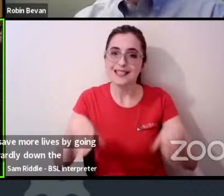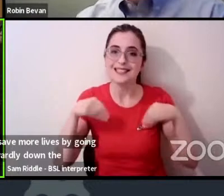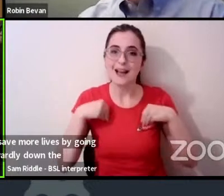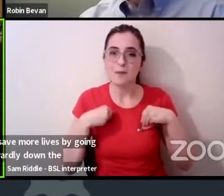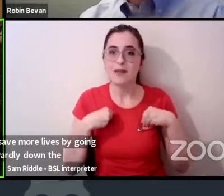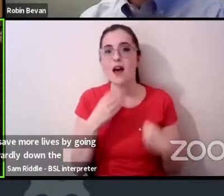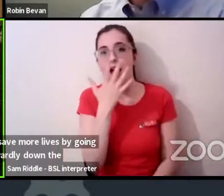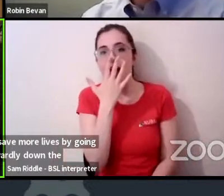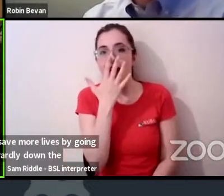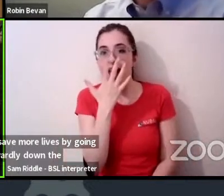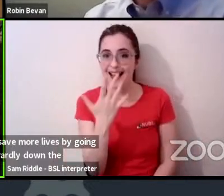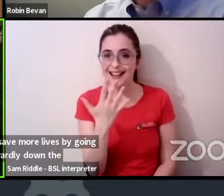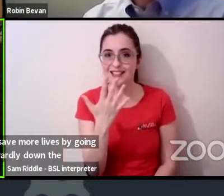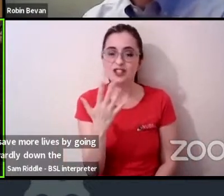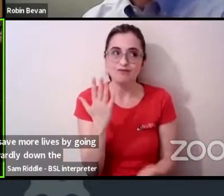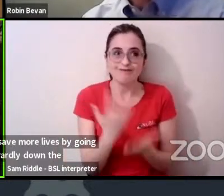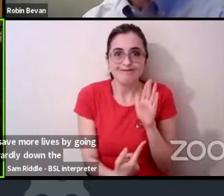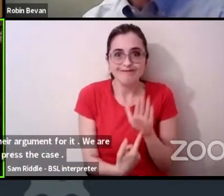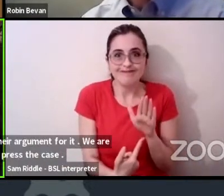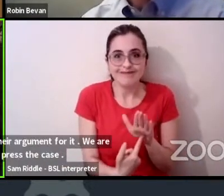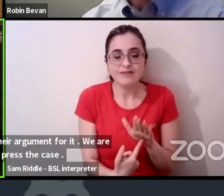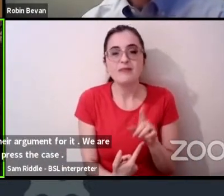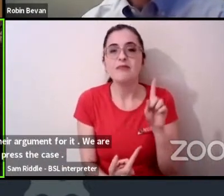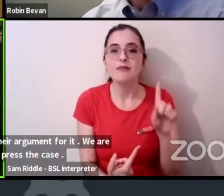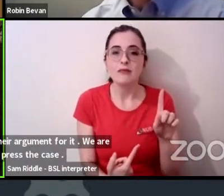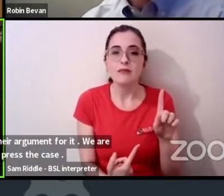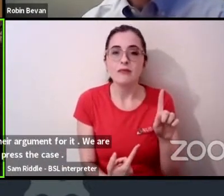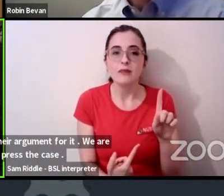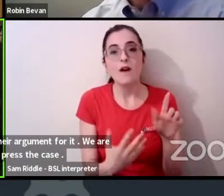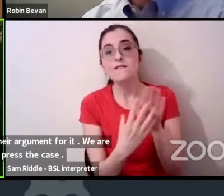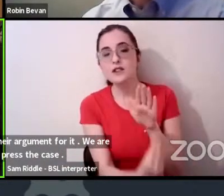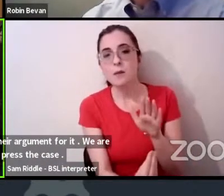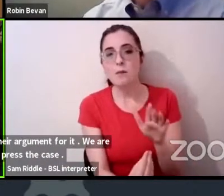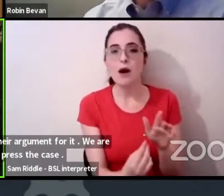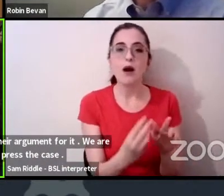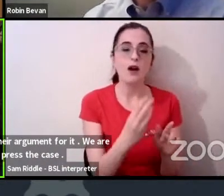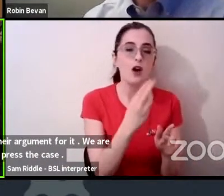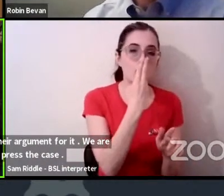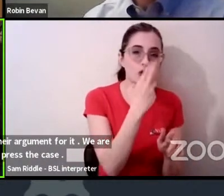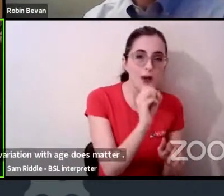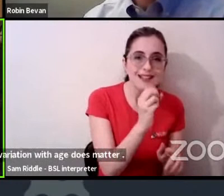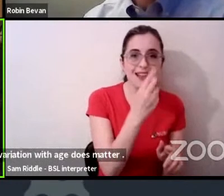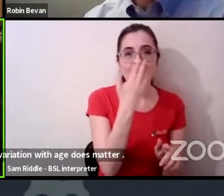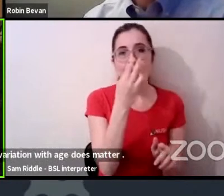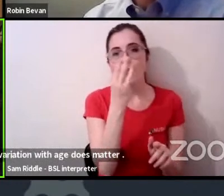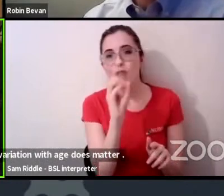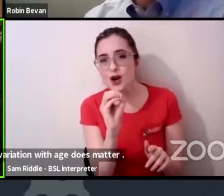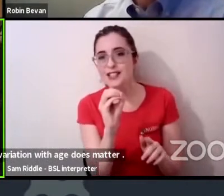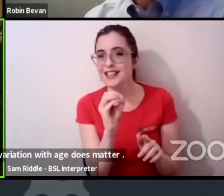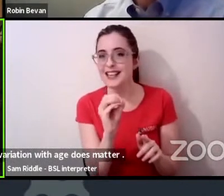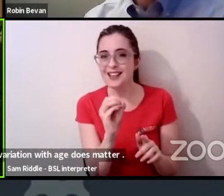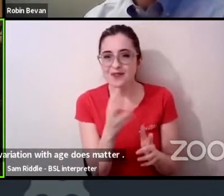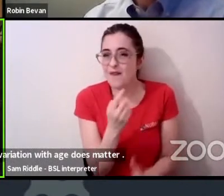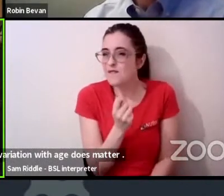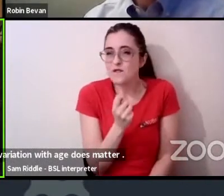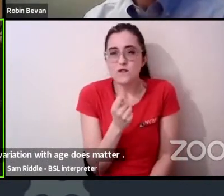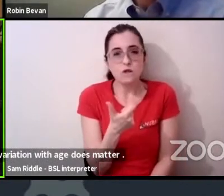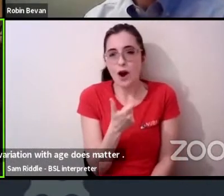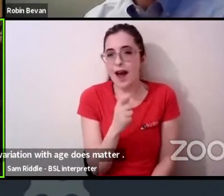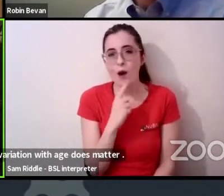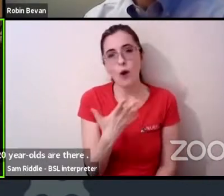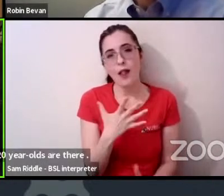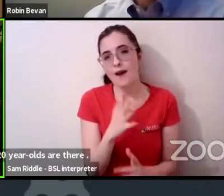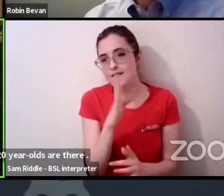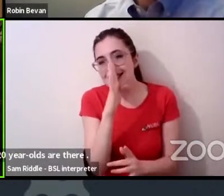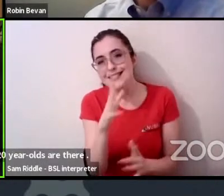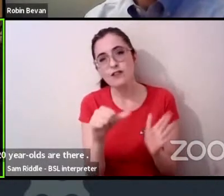20-year-olds are very unlikely to have a serious run-in with COVID. But we do think it matters that teachers and support staff,